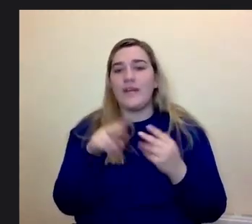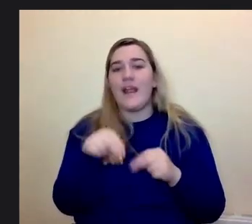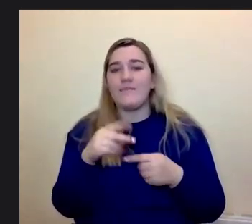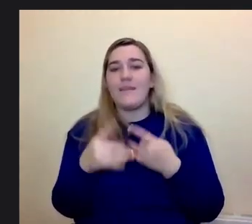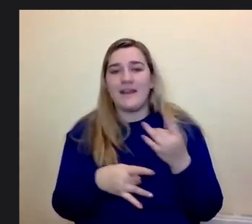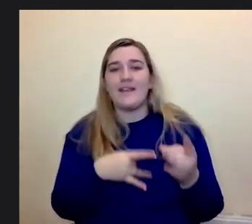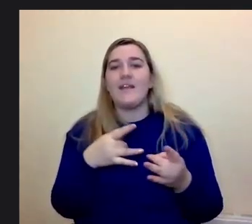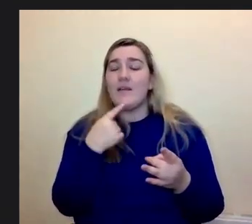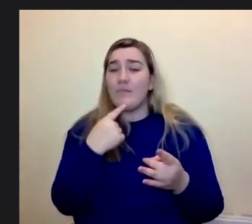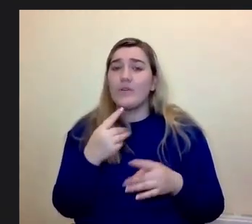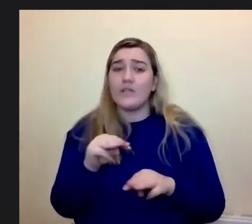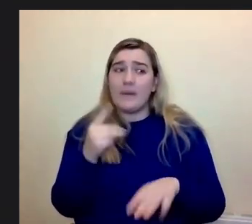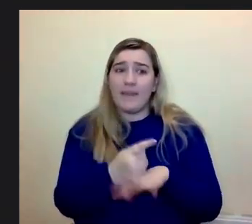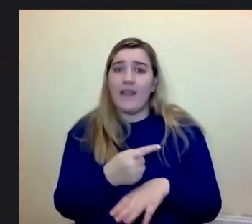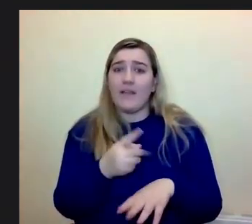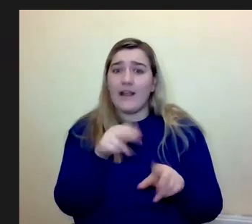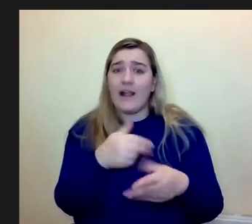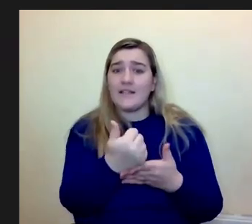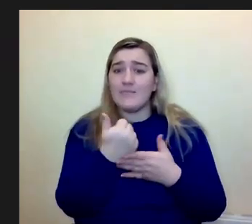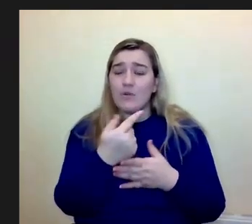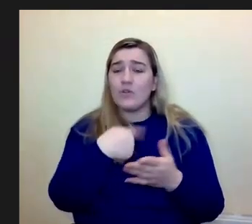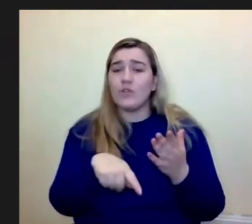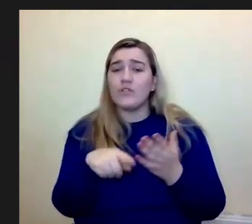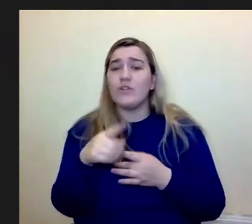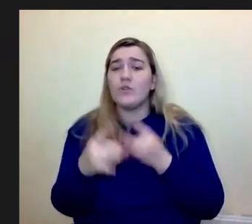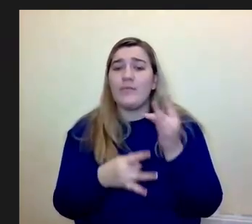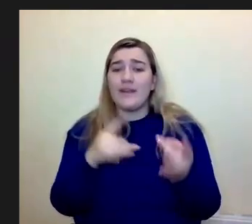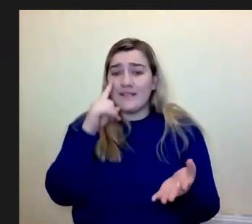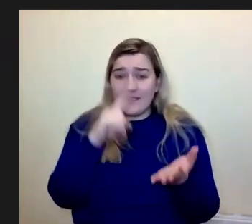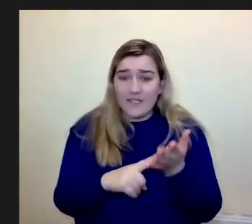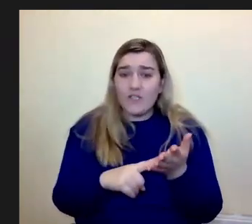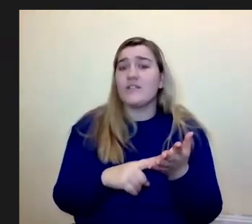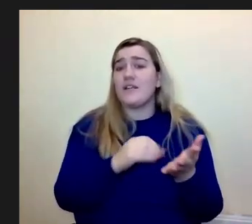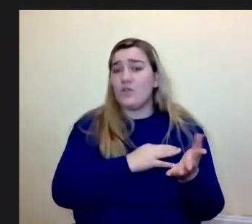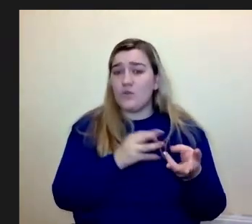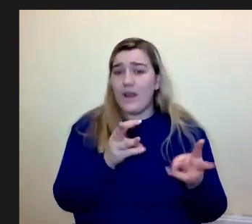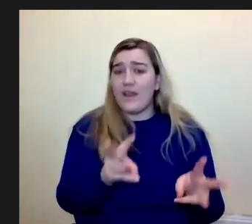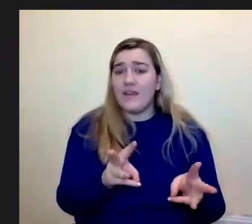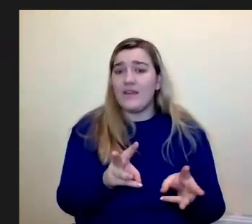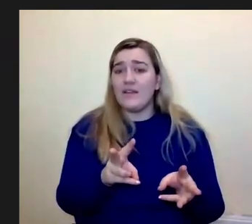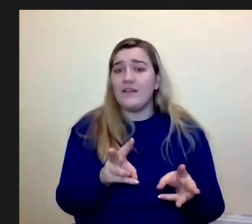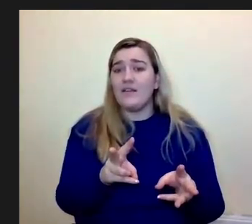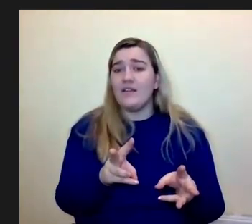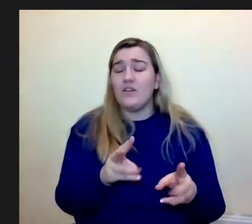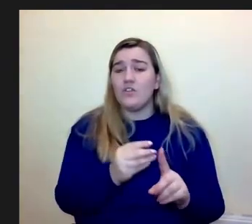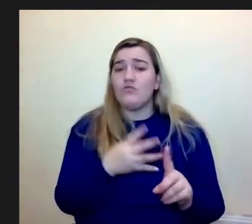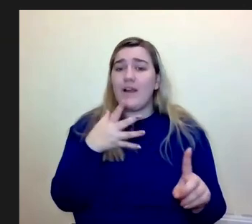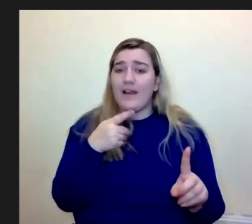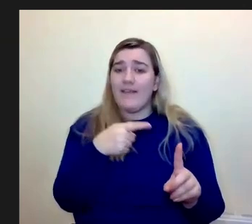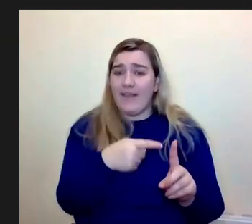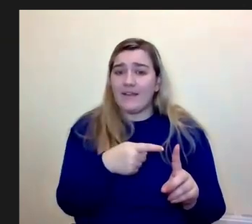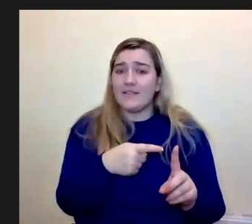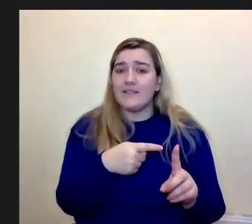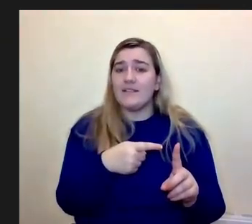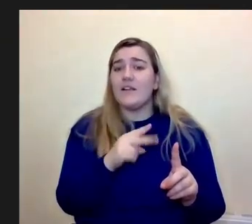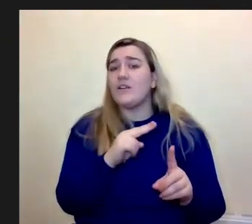there who can support us to make it in a good way, not make it for us, make